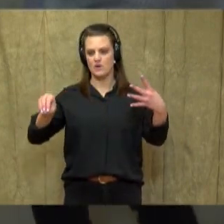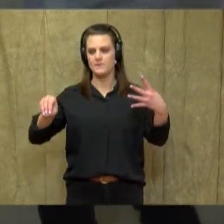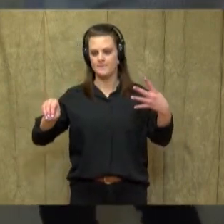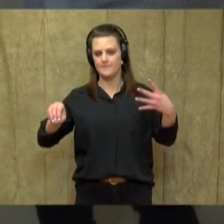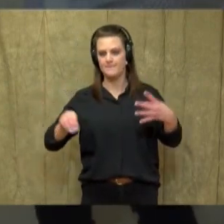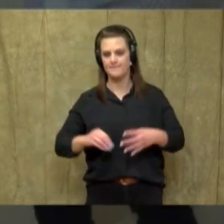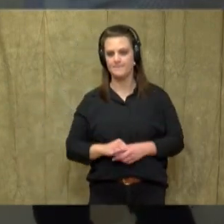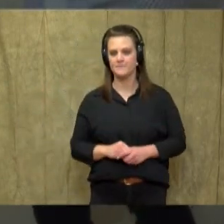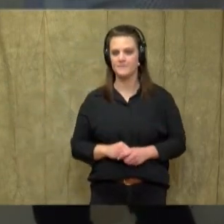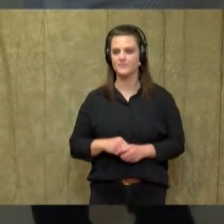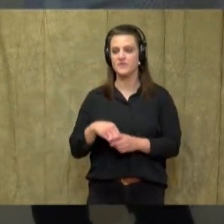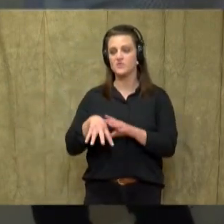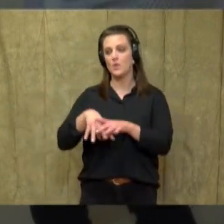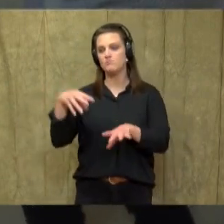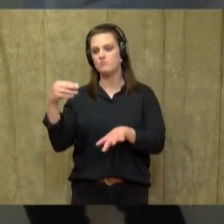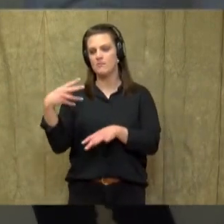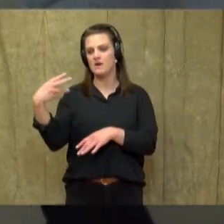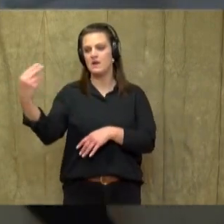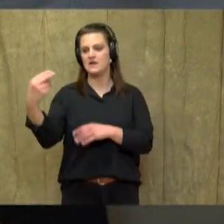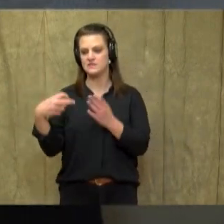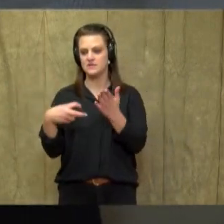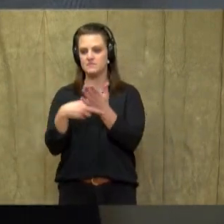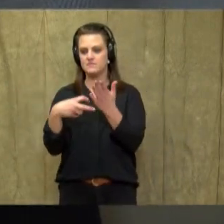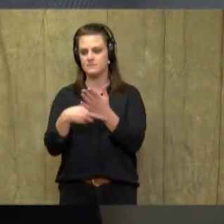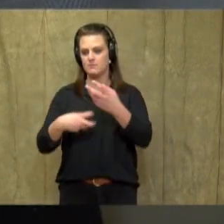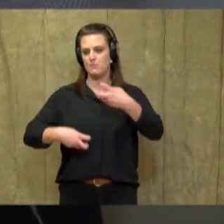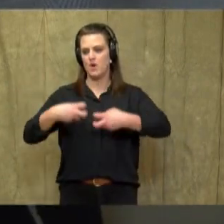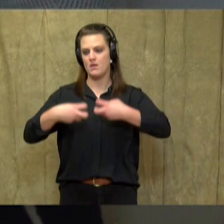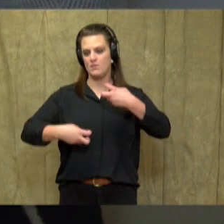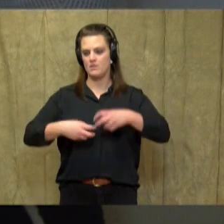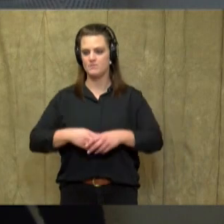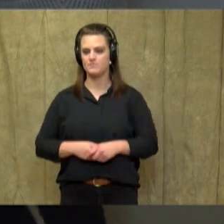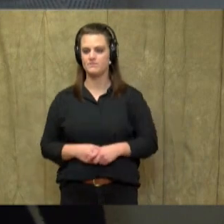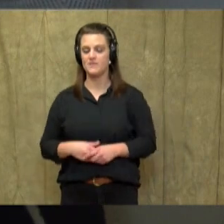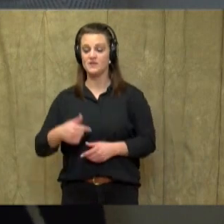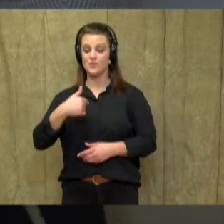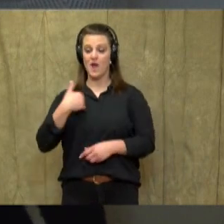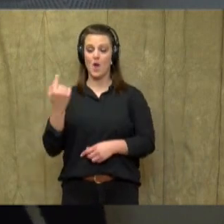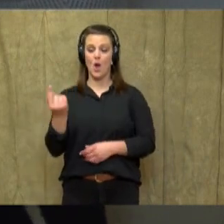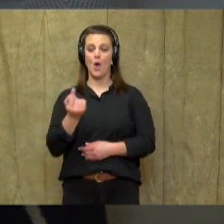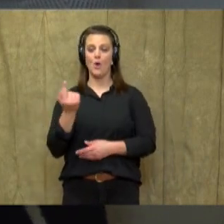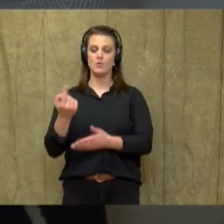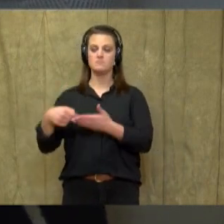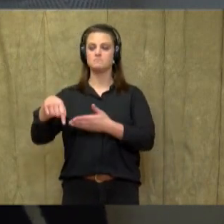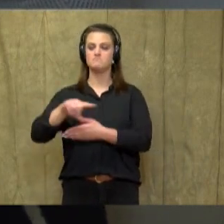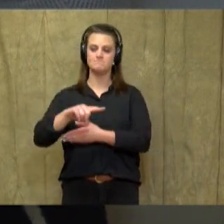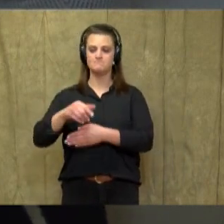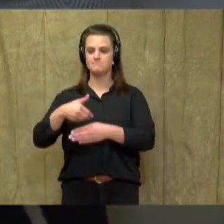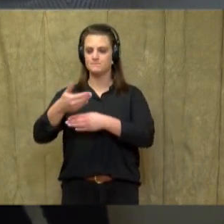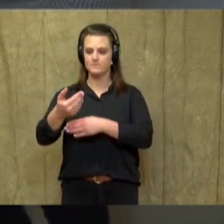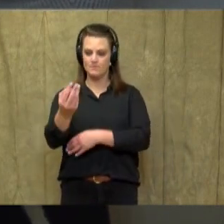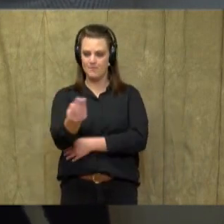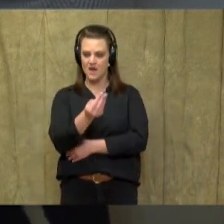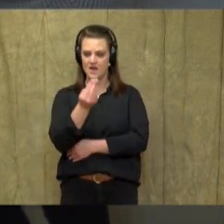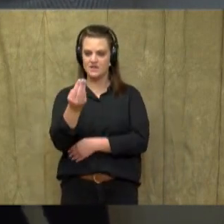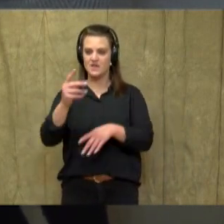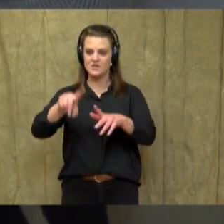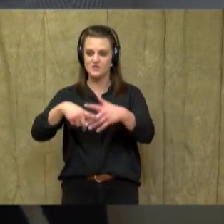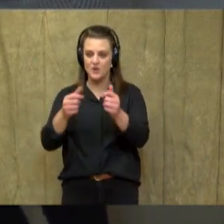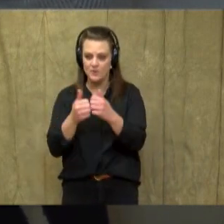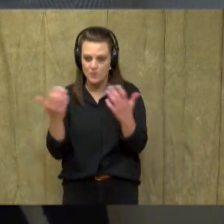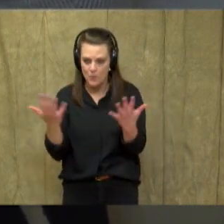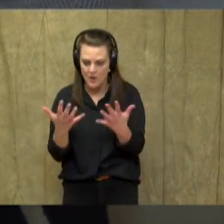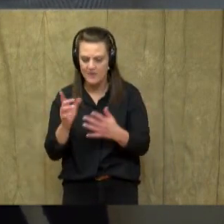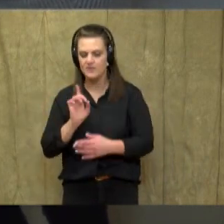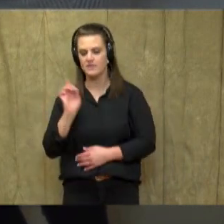look. Here's our exit ticket for today. Now remember what I said. I always check your exit ticket. So on Monday, we're going to start off looking at